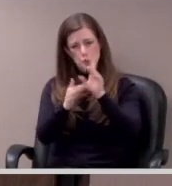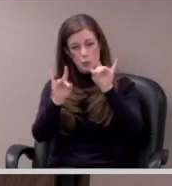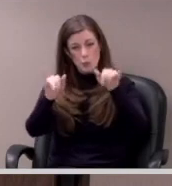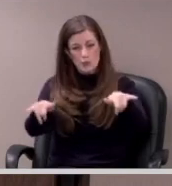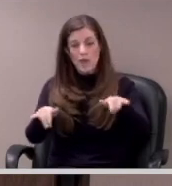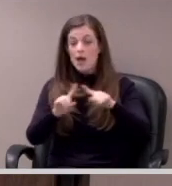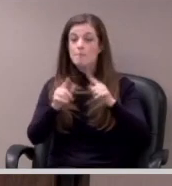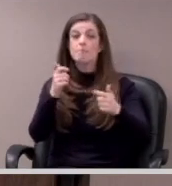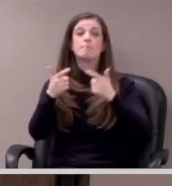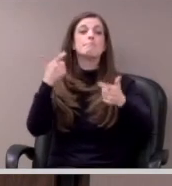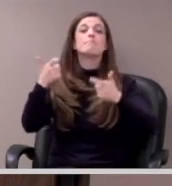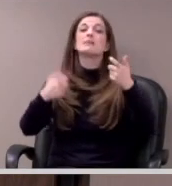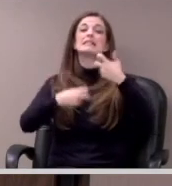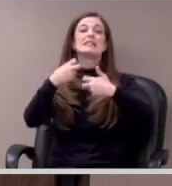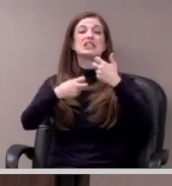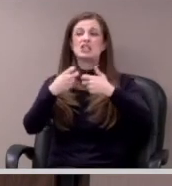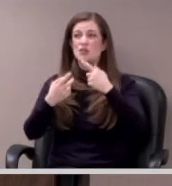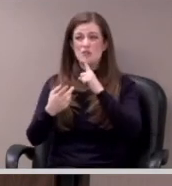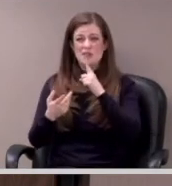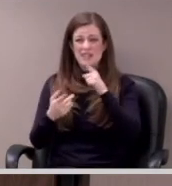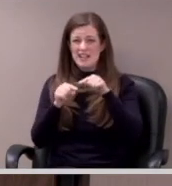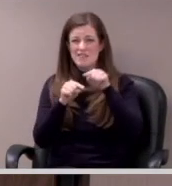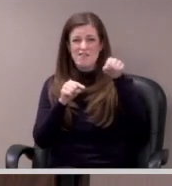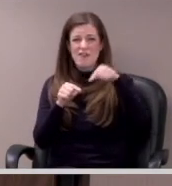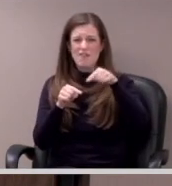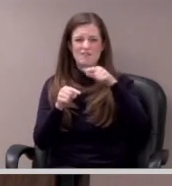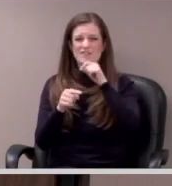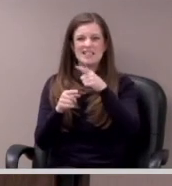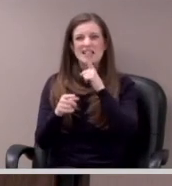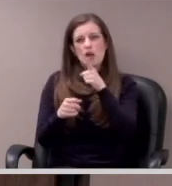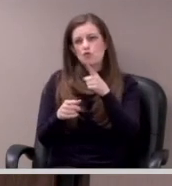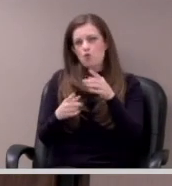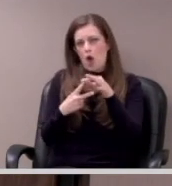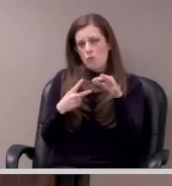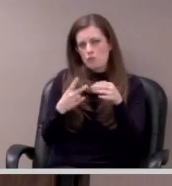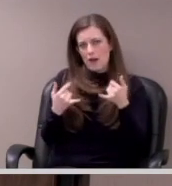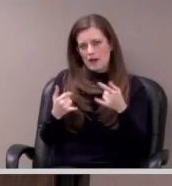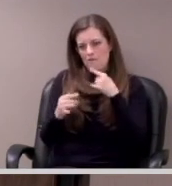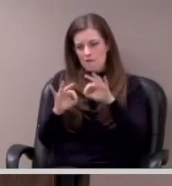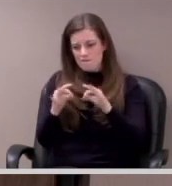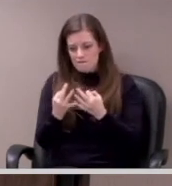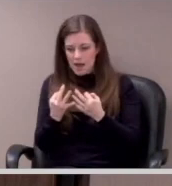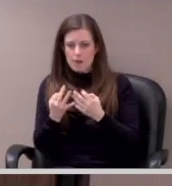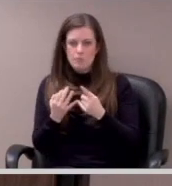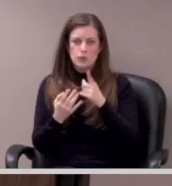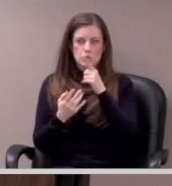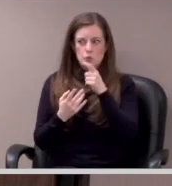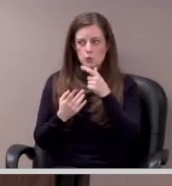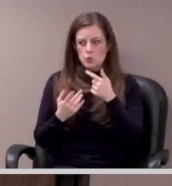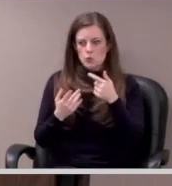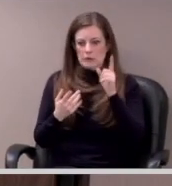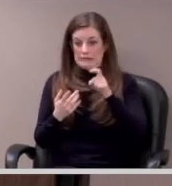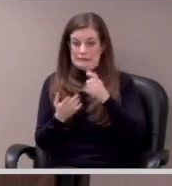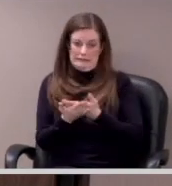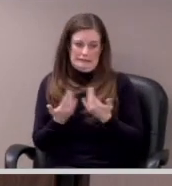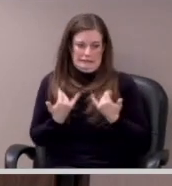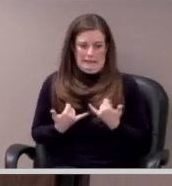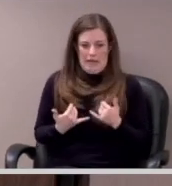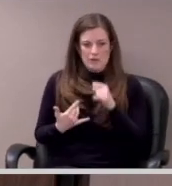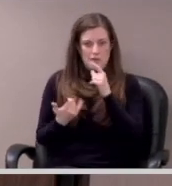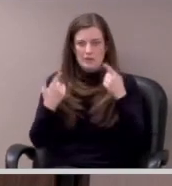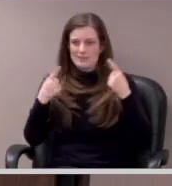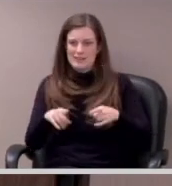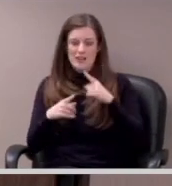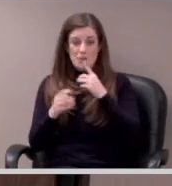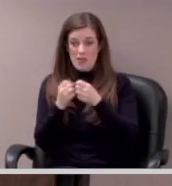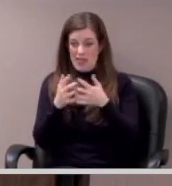biggest issue with the dual reside is it's not a true option right now. I feel that families have been sold a bill of goods that don't exist. When the truth is, without a